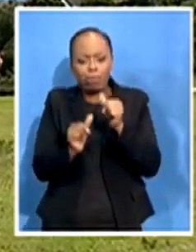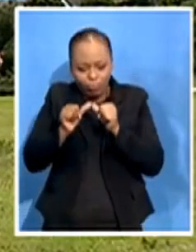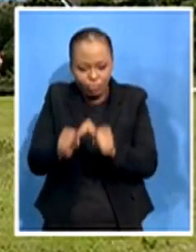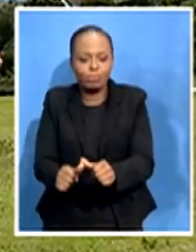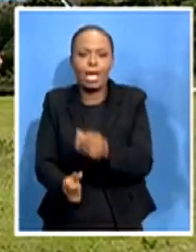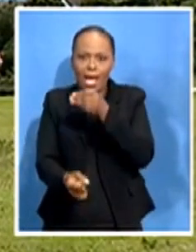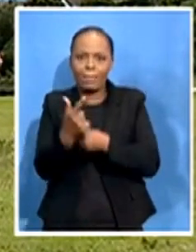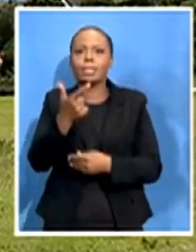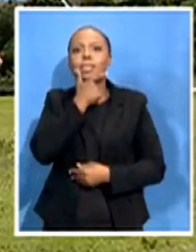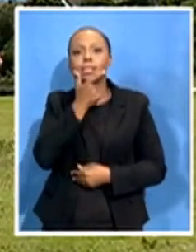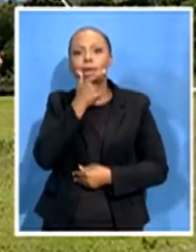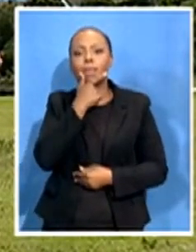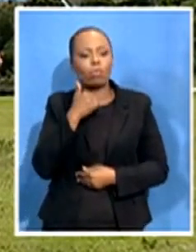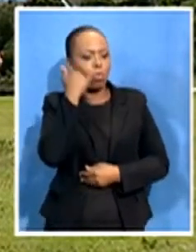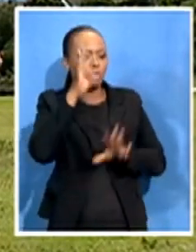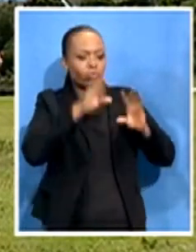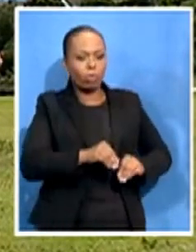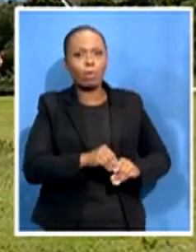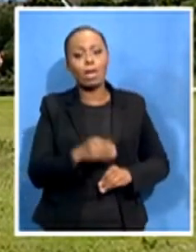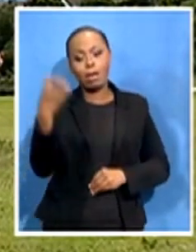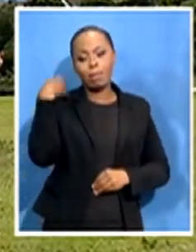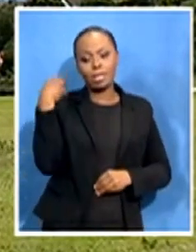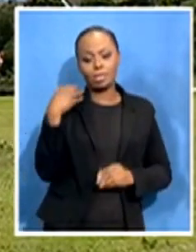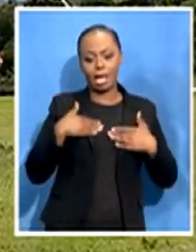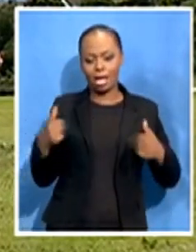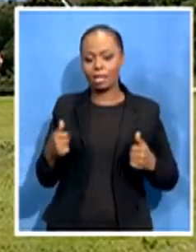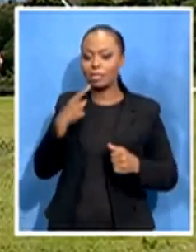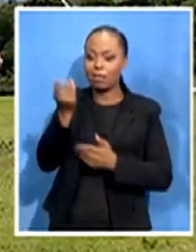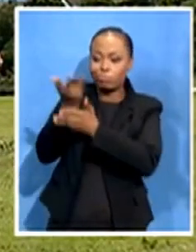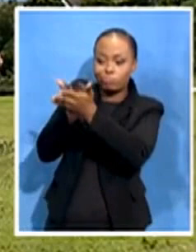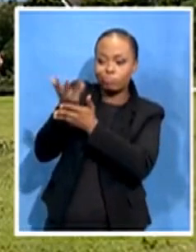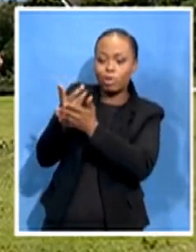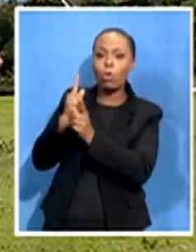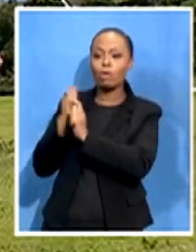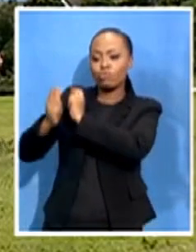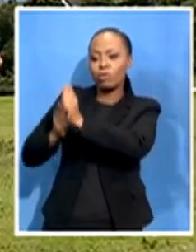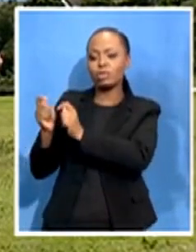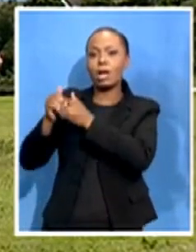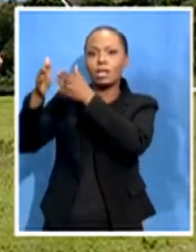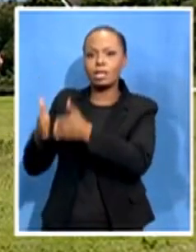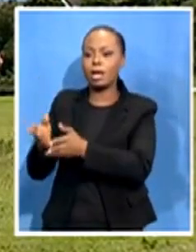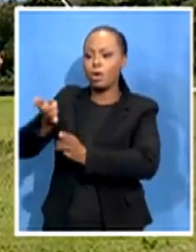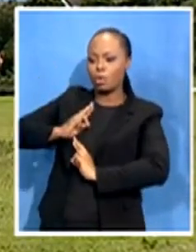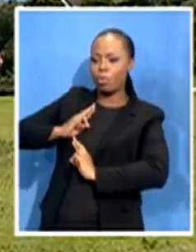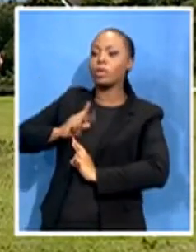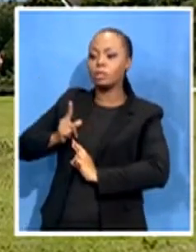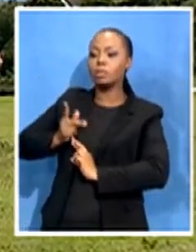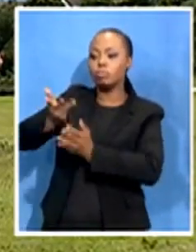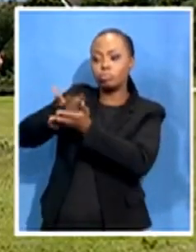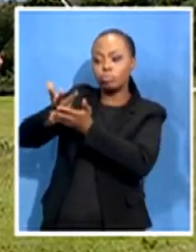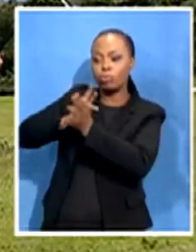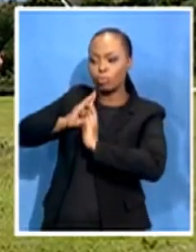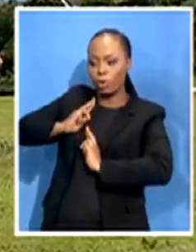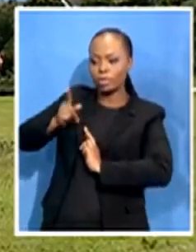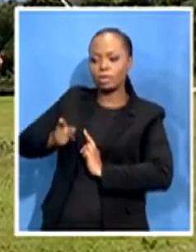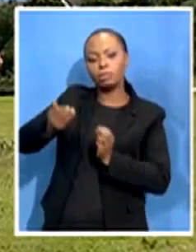that after interacting with traditional leaders, he's got a report from them. He will take that now to the National Command Council, and only after he has